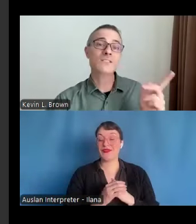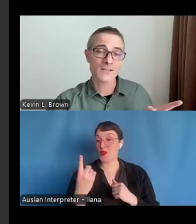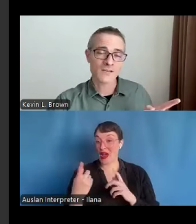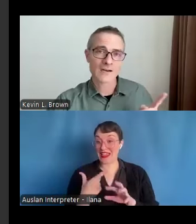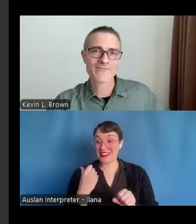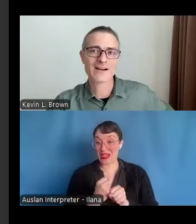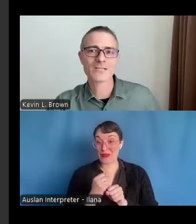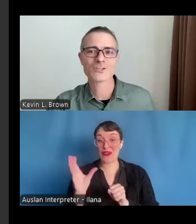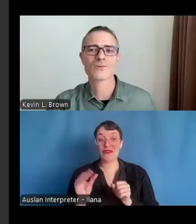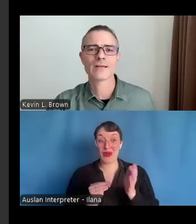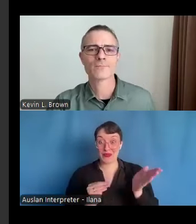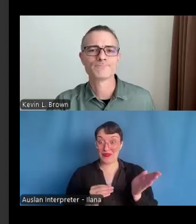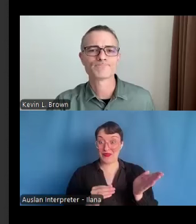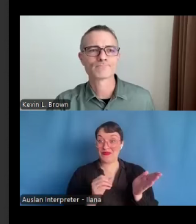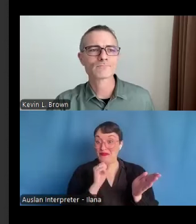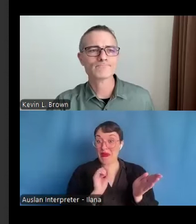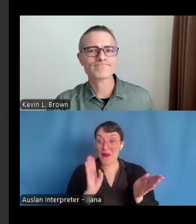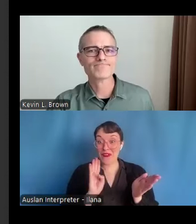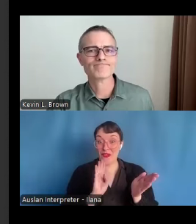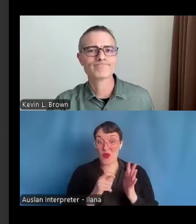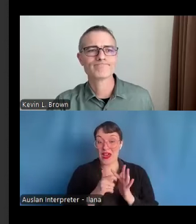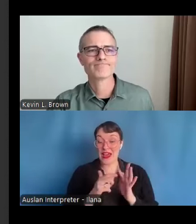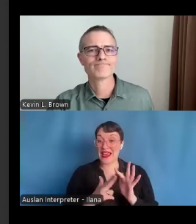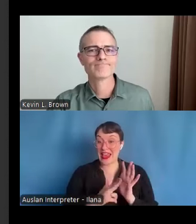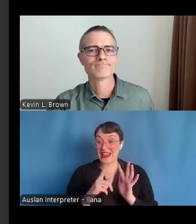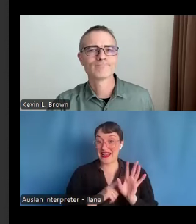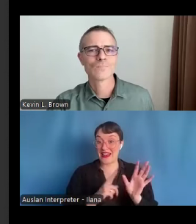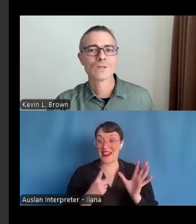that Kenyan nonprofit I mentioned earlier.